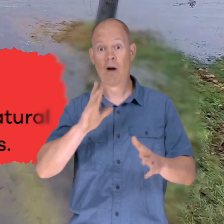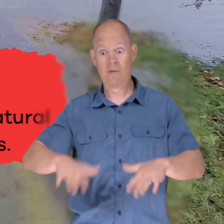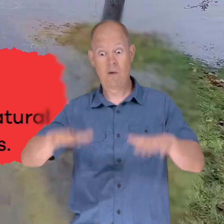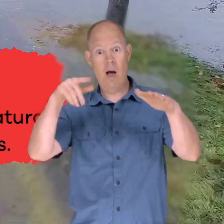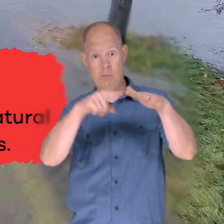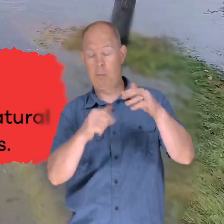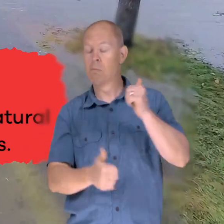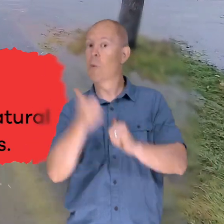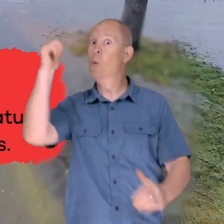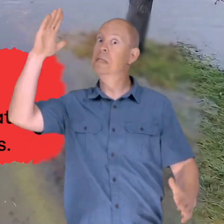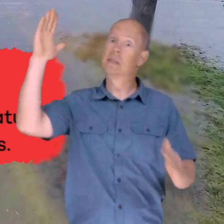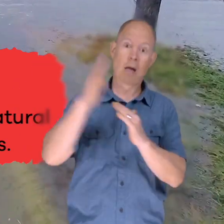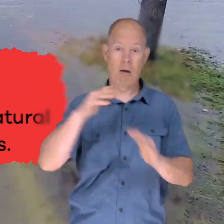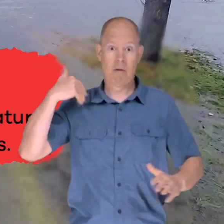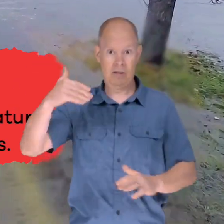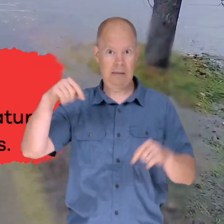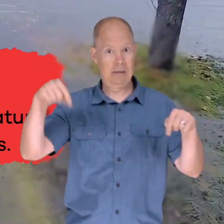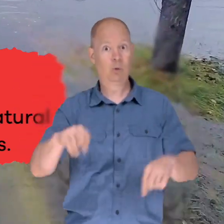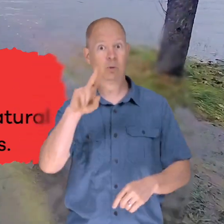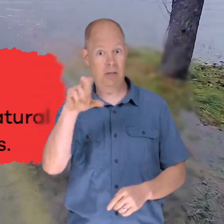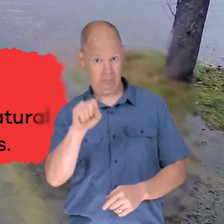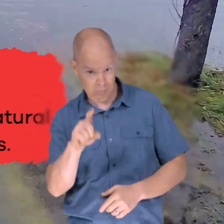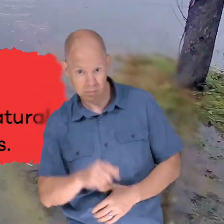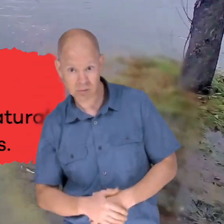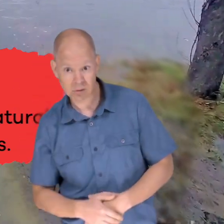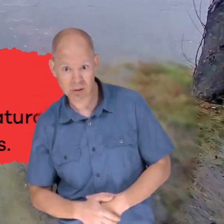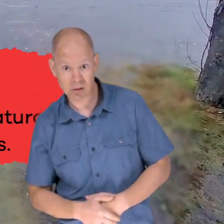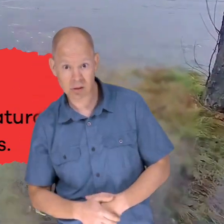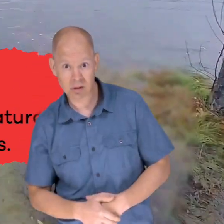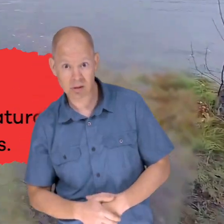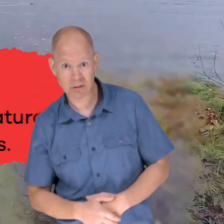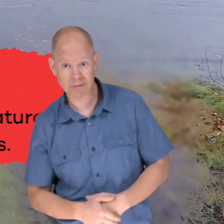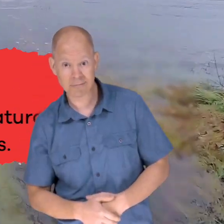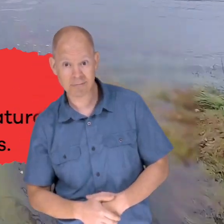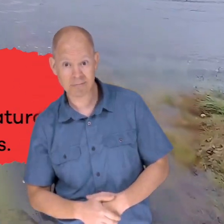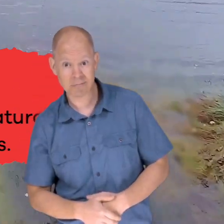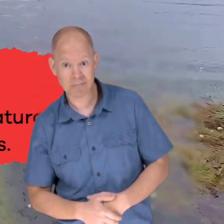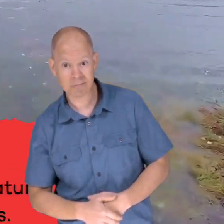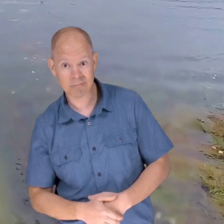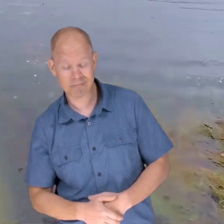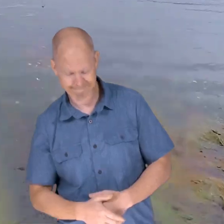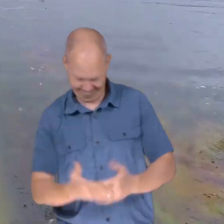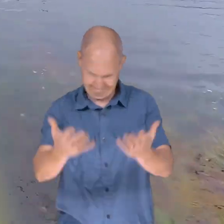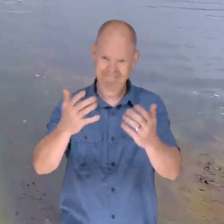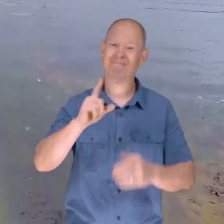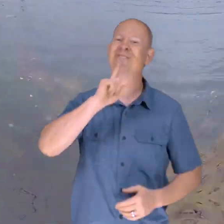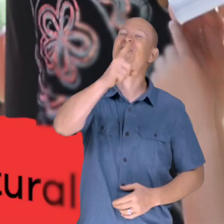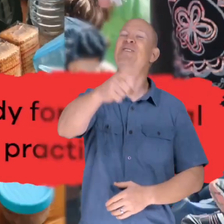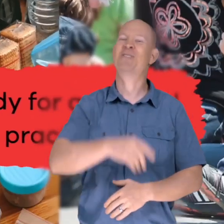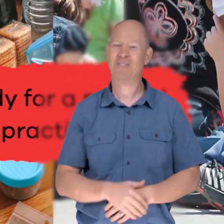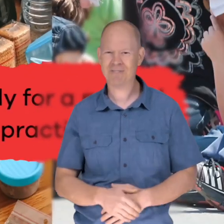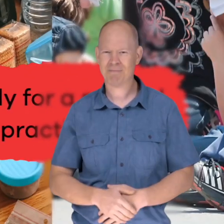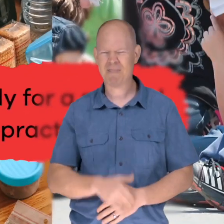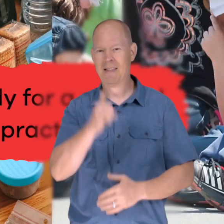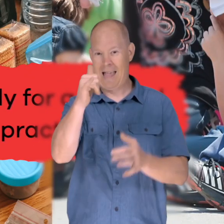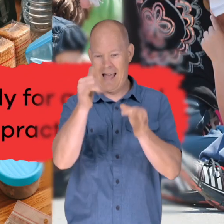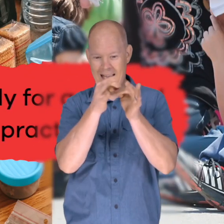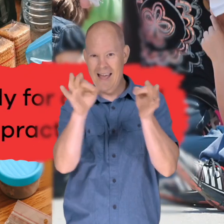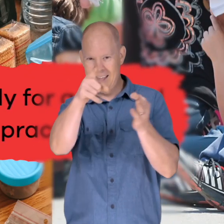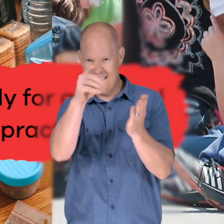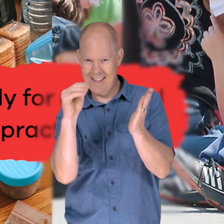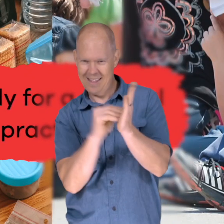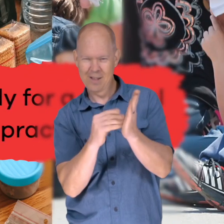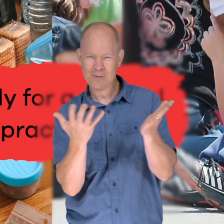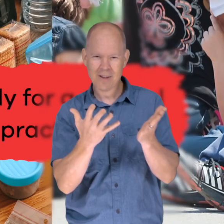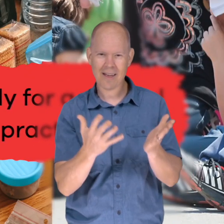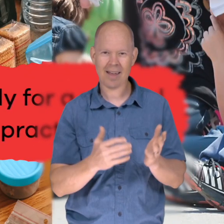Floods are the most common natural disaster in the United States. True. Fill in the blank.